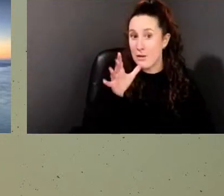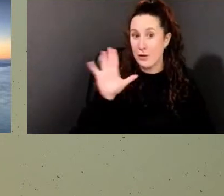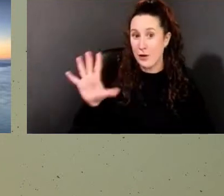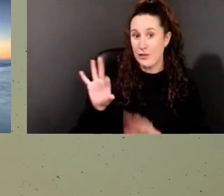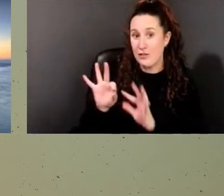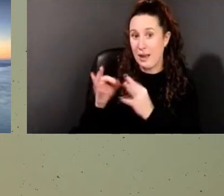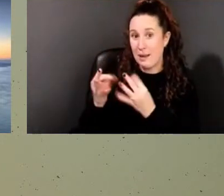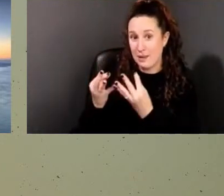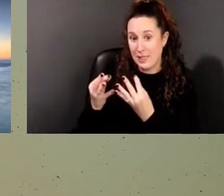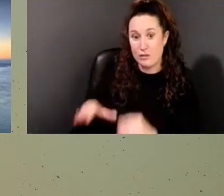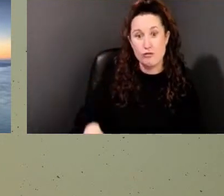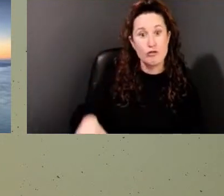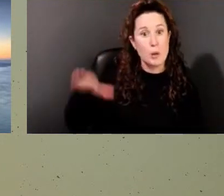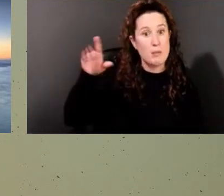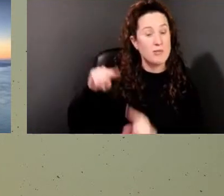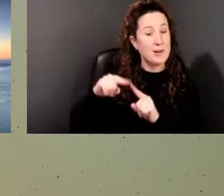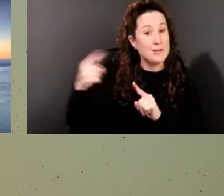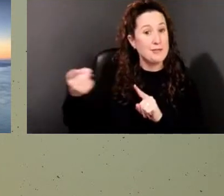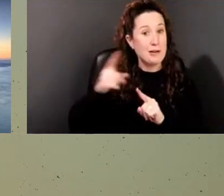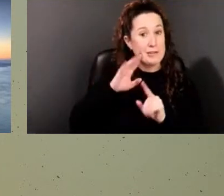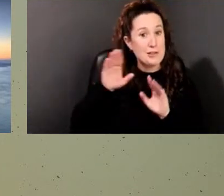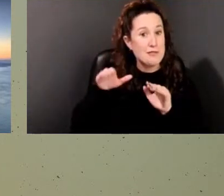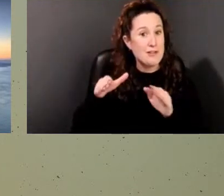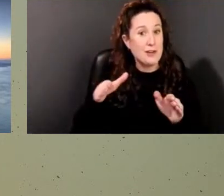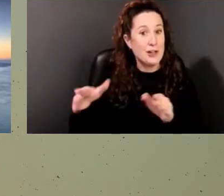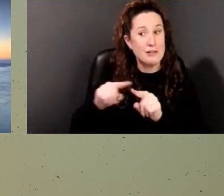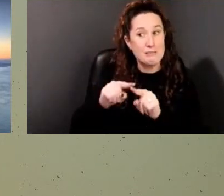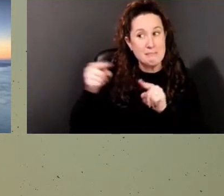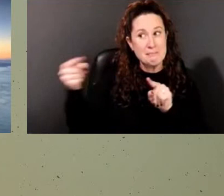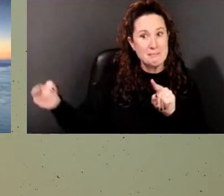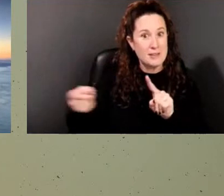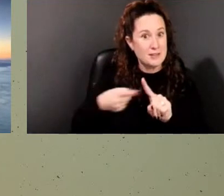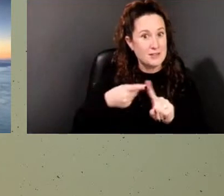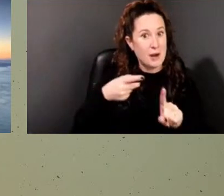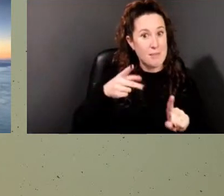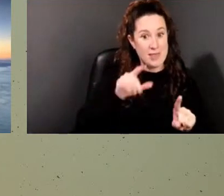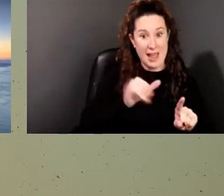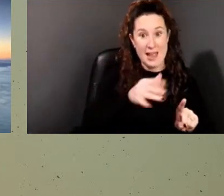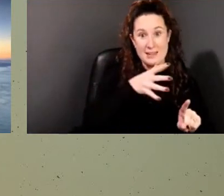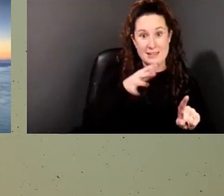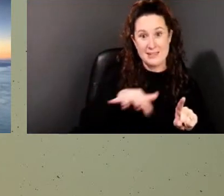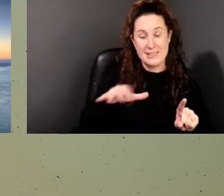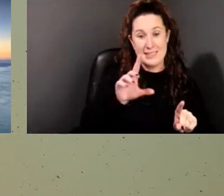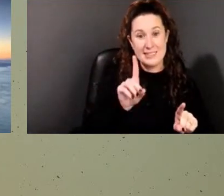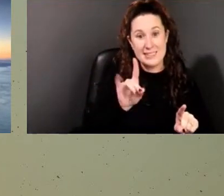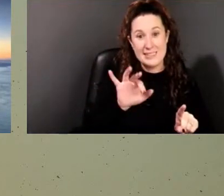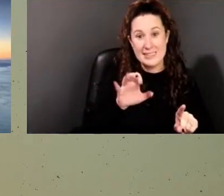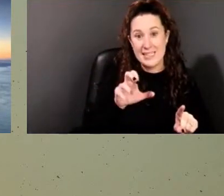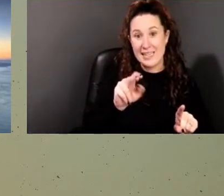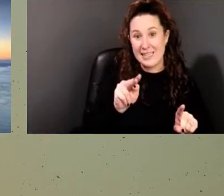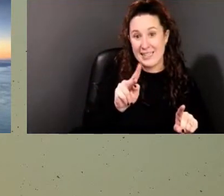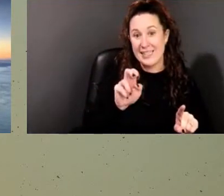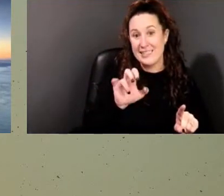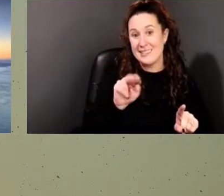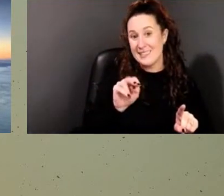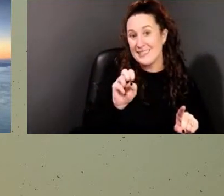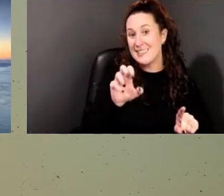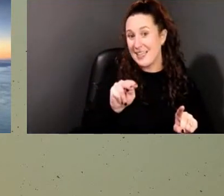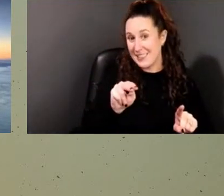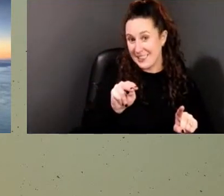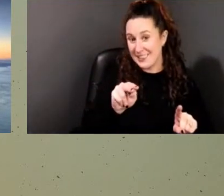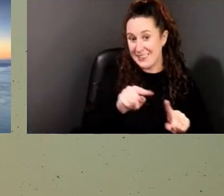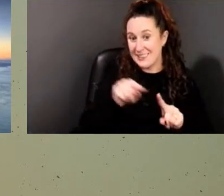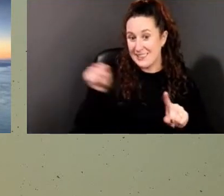grew up right across the river from the Dickinson Plantation. And when we visited there before, we found somebody with the name